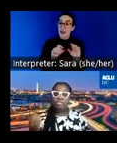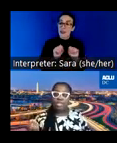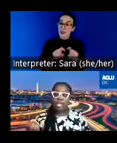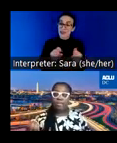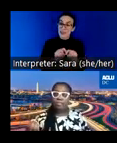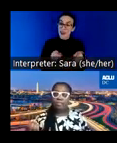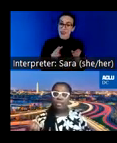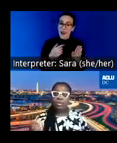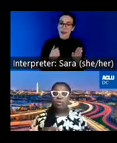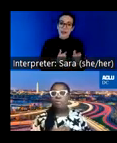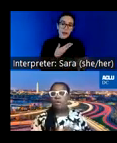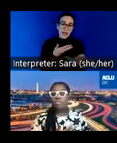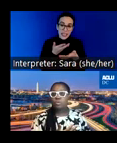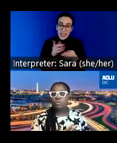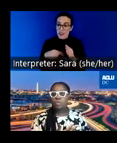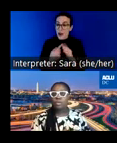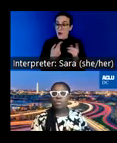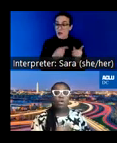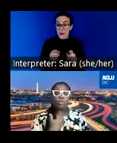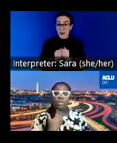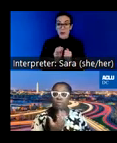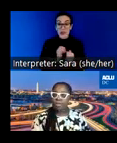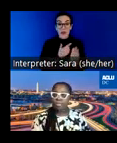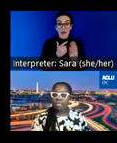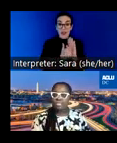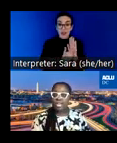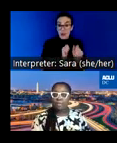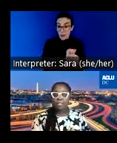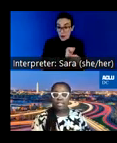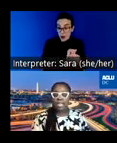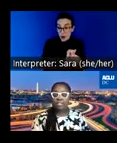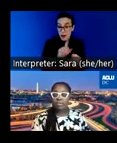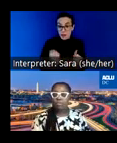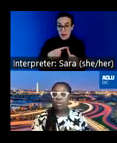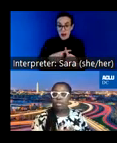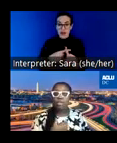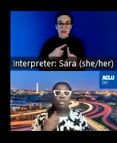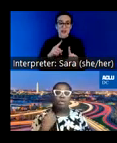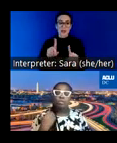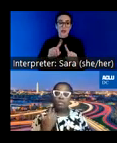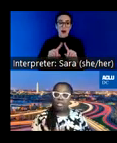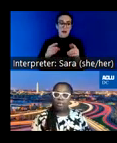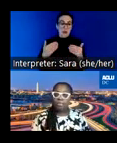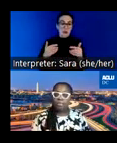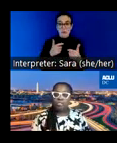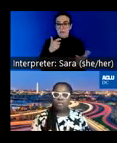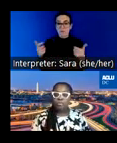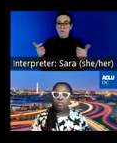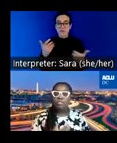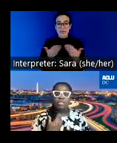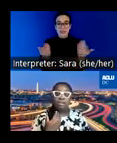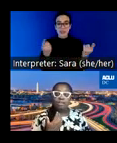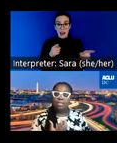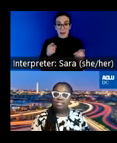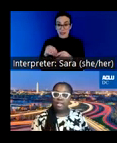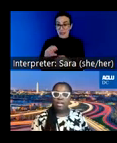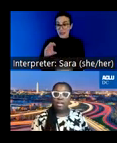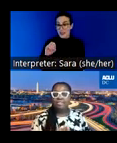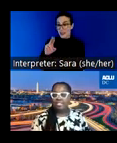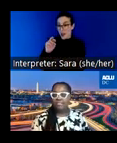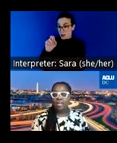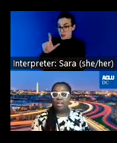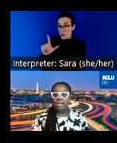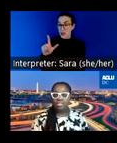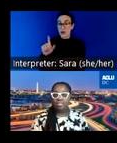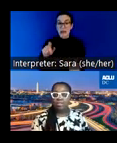engage about what's happening for our legal work, but also when we have breaking things happening in the council, when we need people to sign up